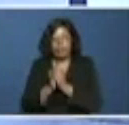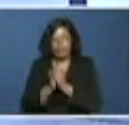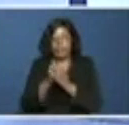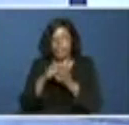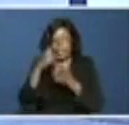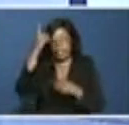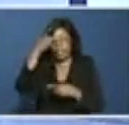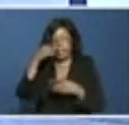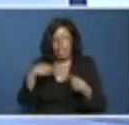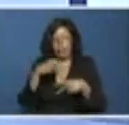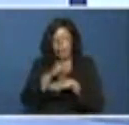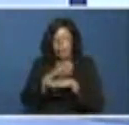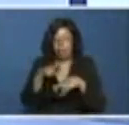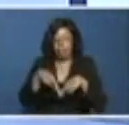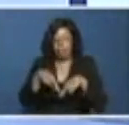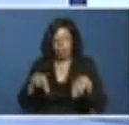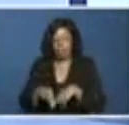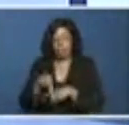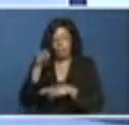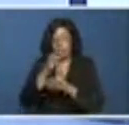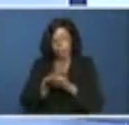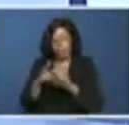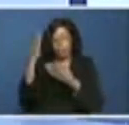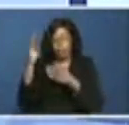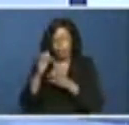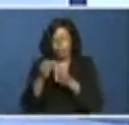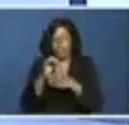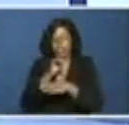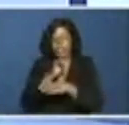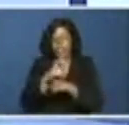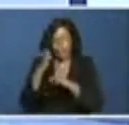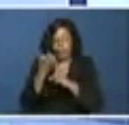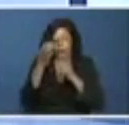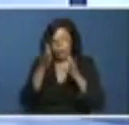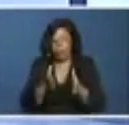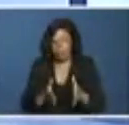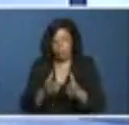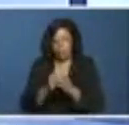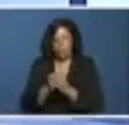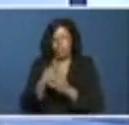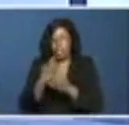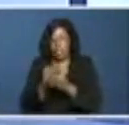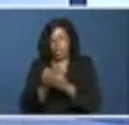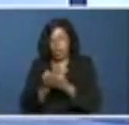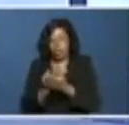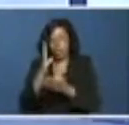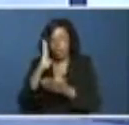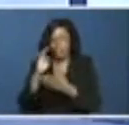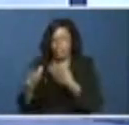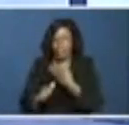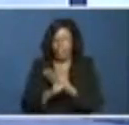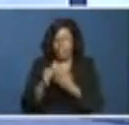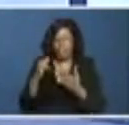disease has impacted reefs in the northern Bahamas. Many environmentalists believe the blue economy will be endangered if